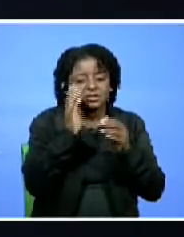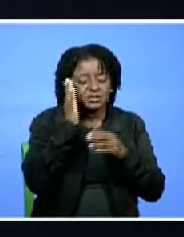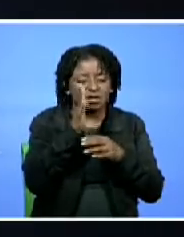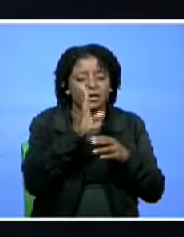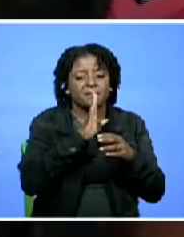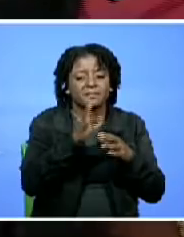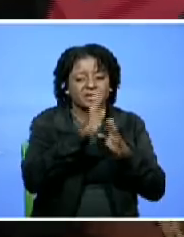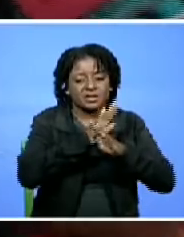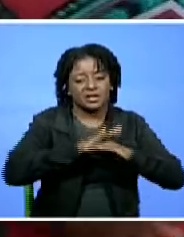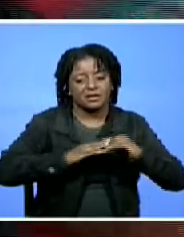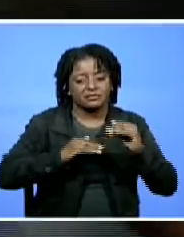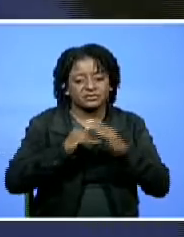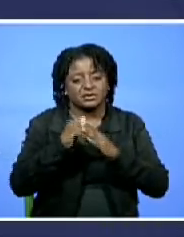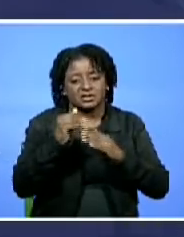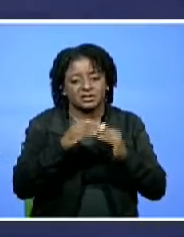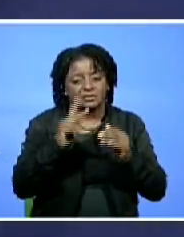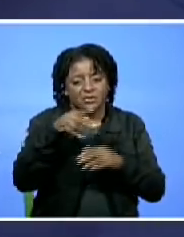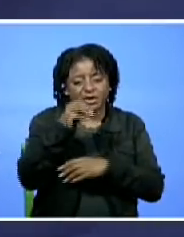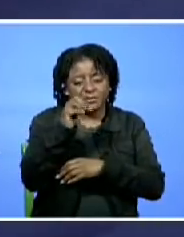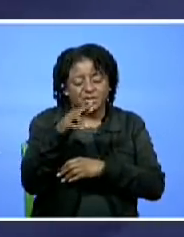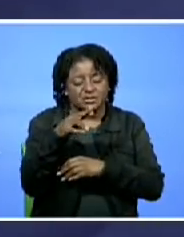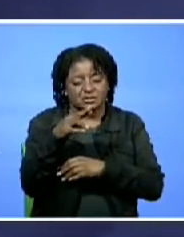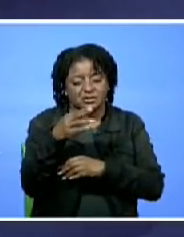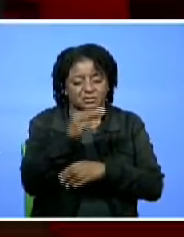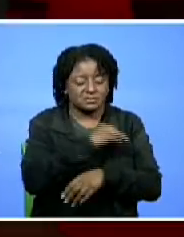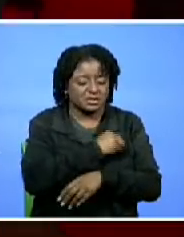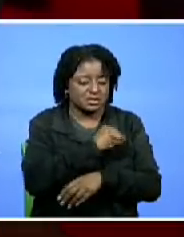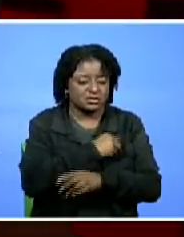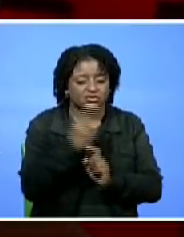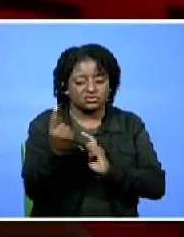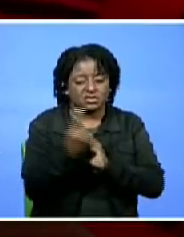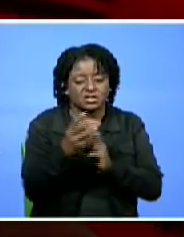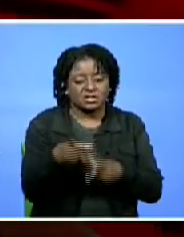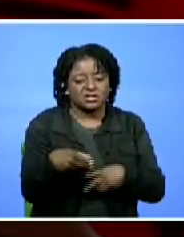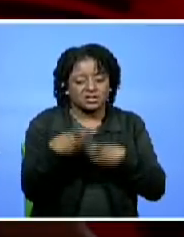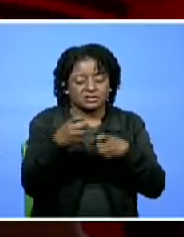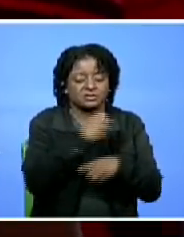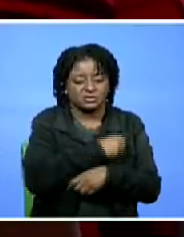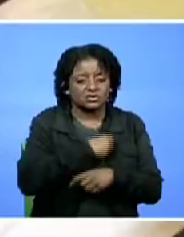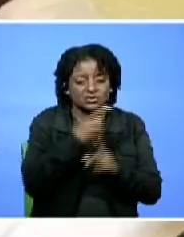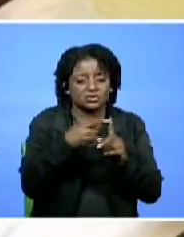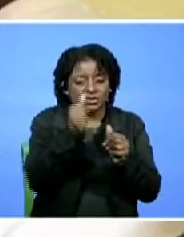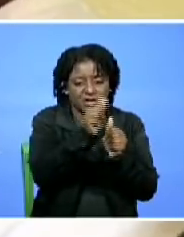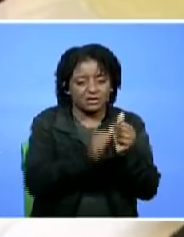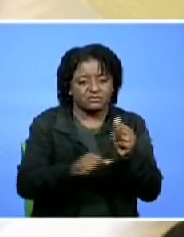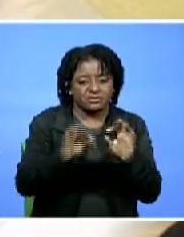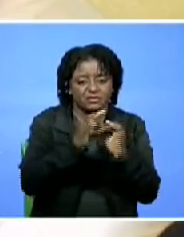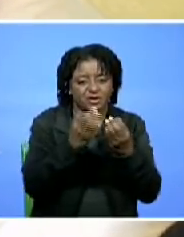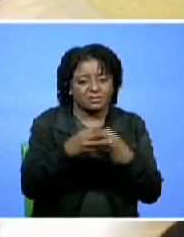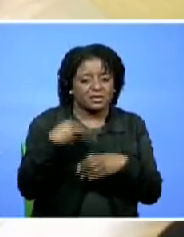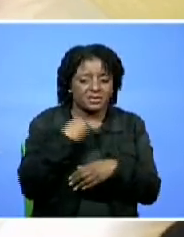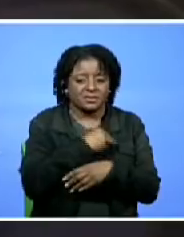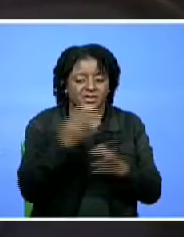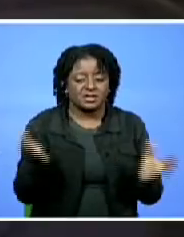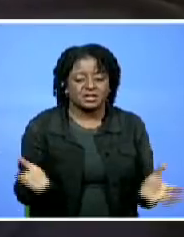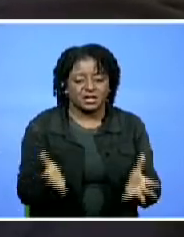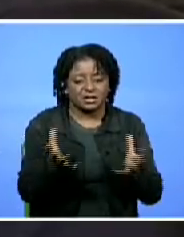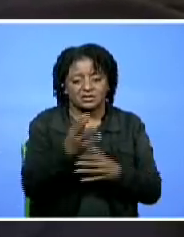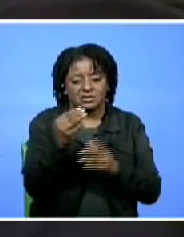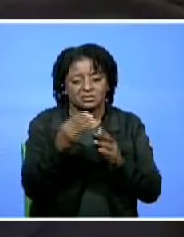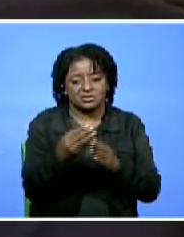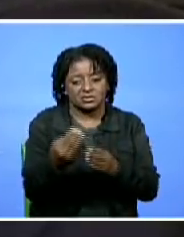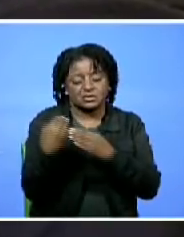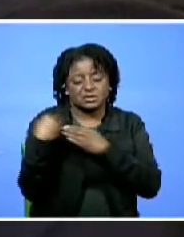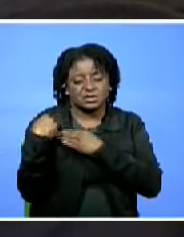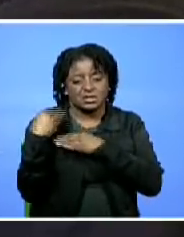Minister Minnis greeted and offered condolences to every family member who attended Friday's meeting. He encouraged the Androsians to lean on